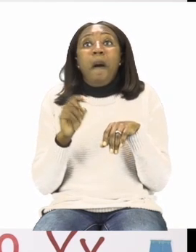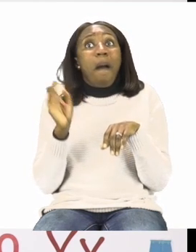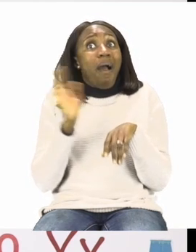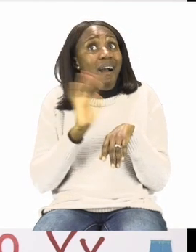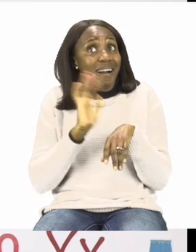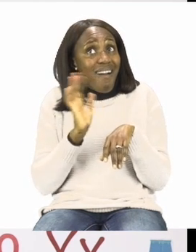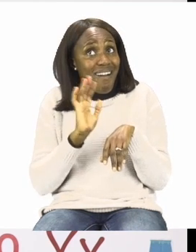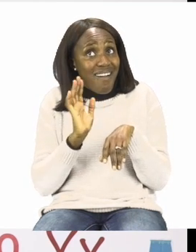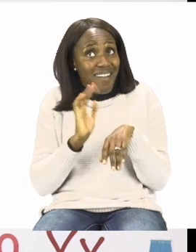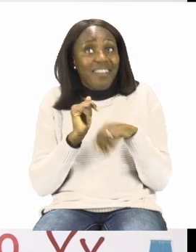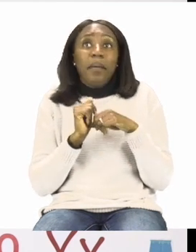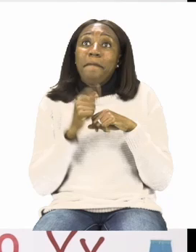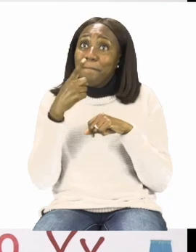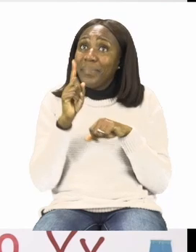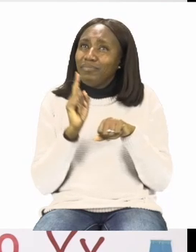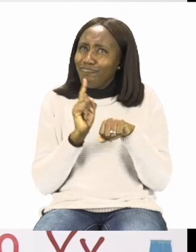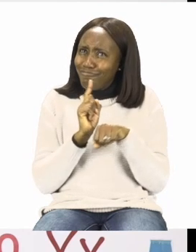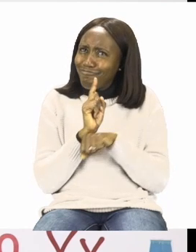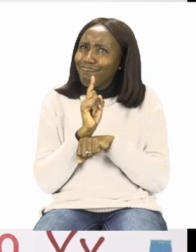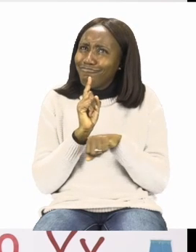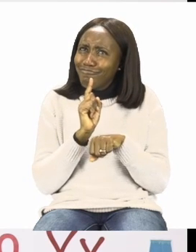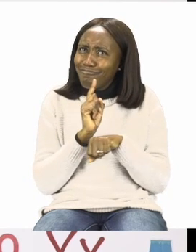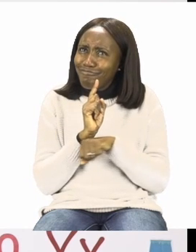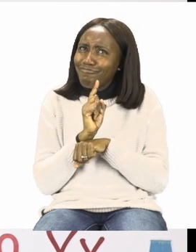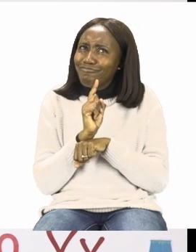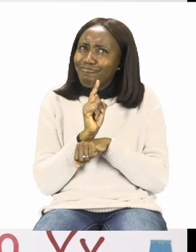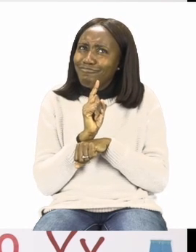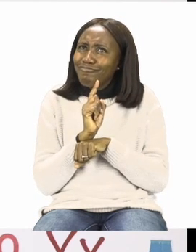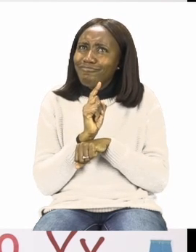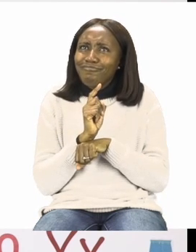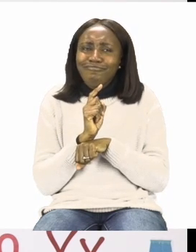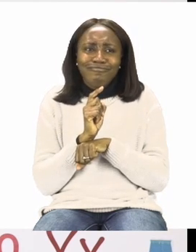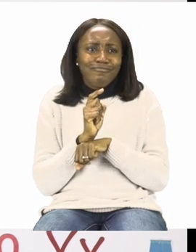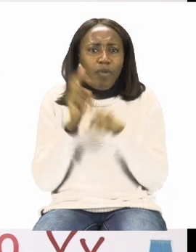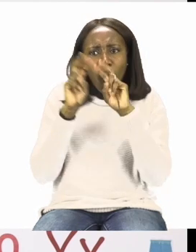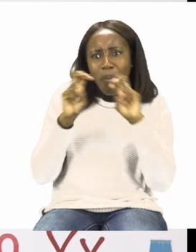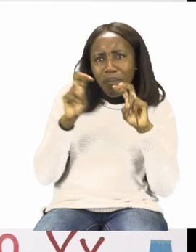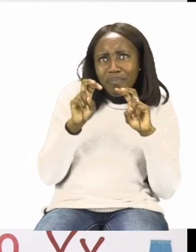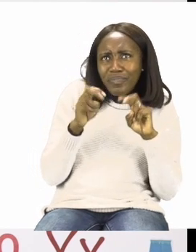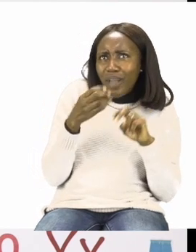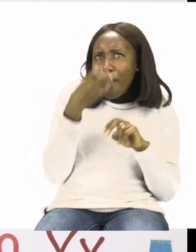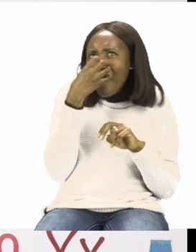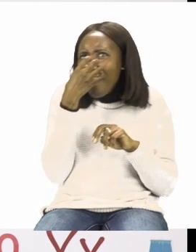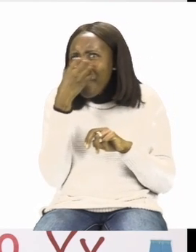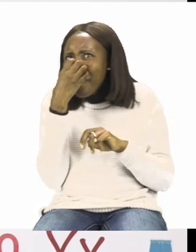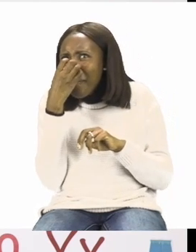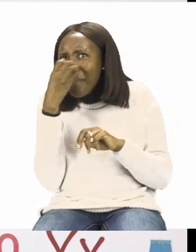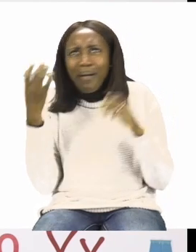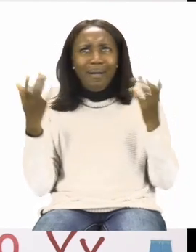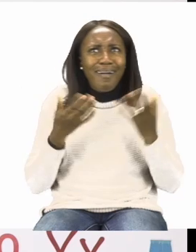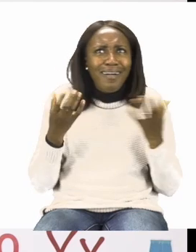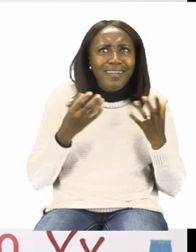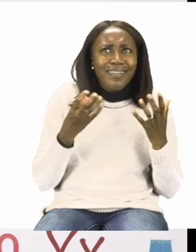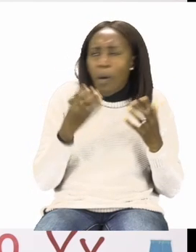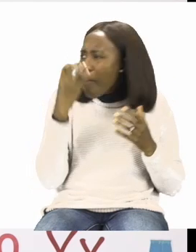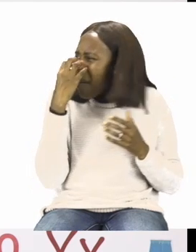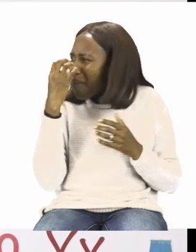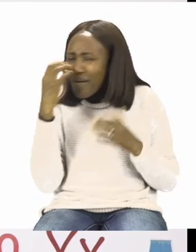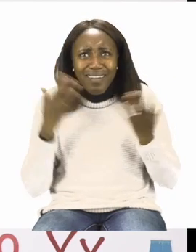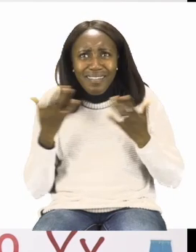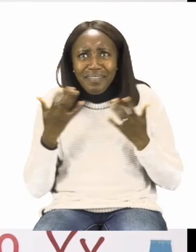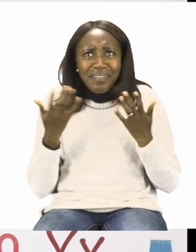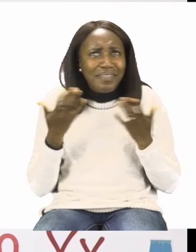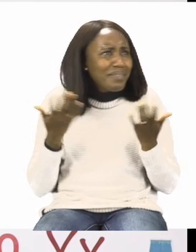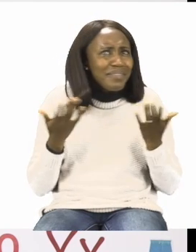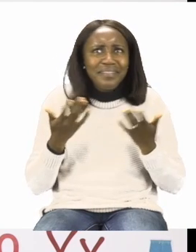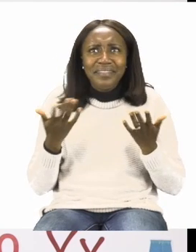So, before we go, I am going to call my friend Zoshi to come and say bye with me.